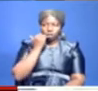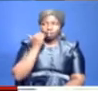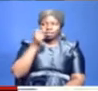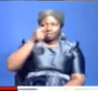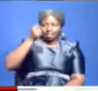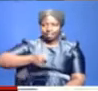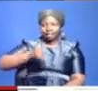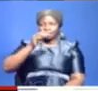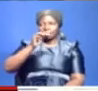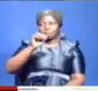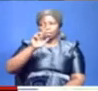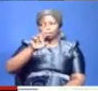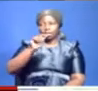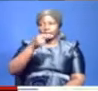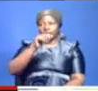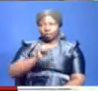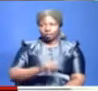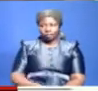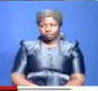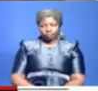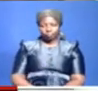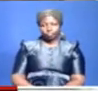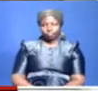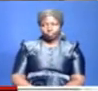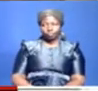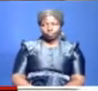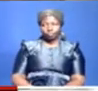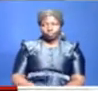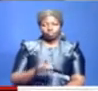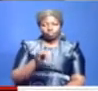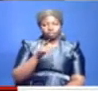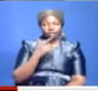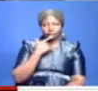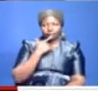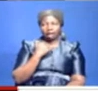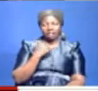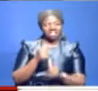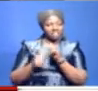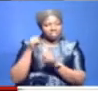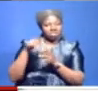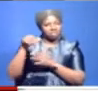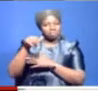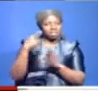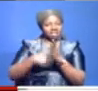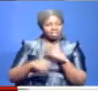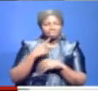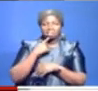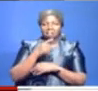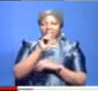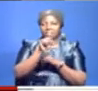Register a company that. He denied evading tax amounting to